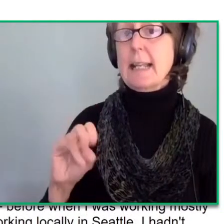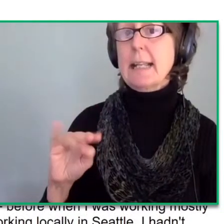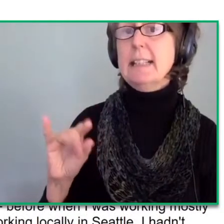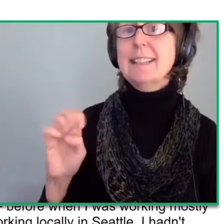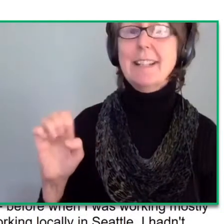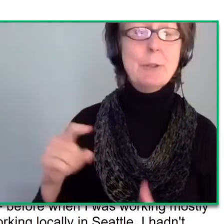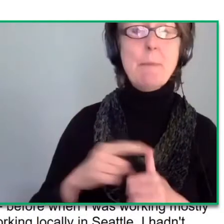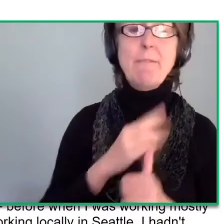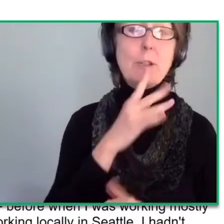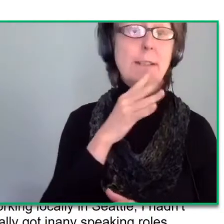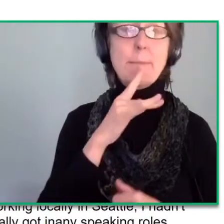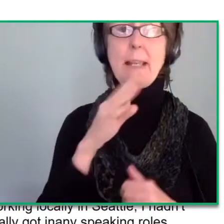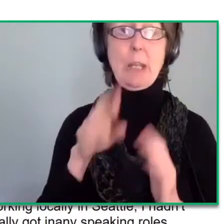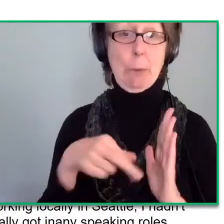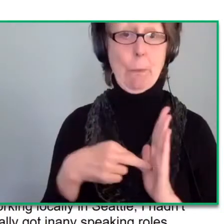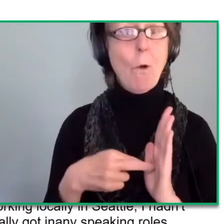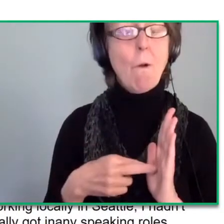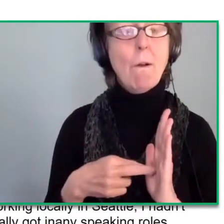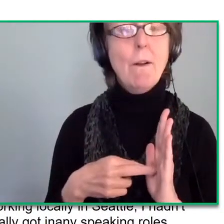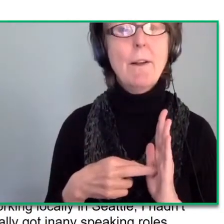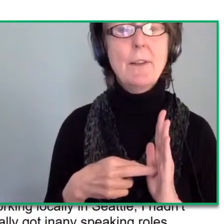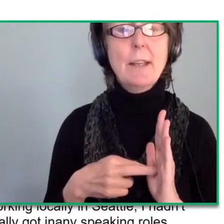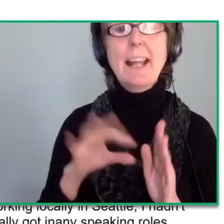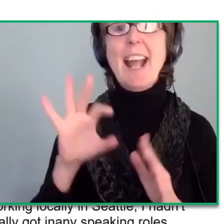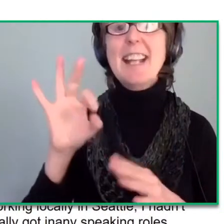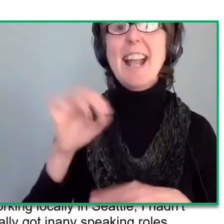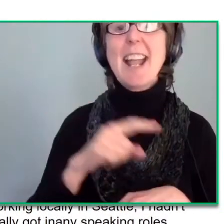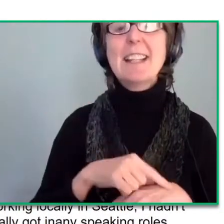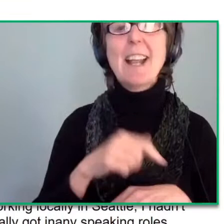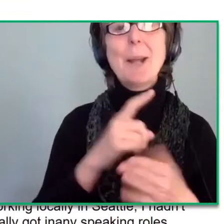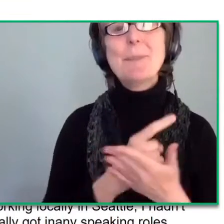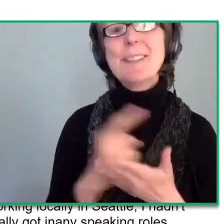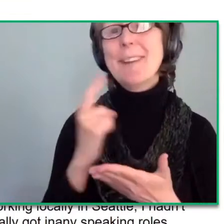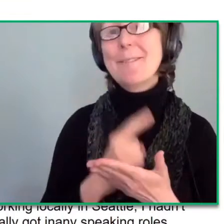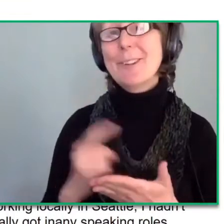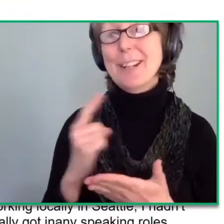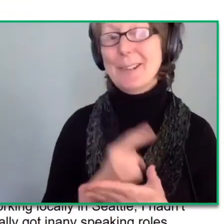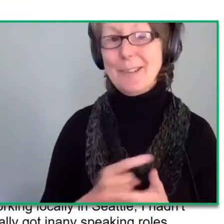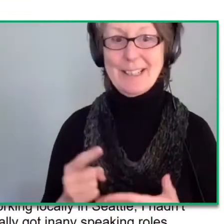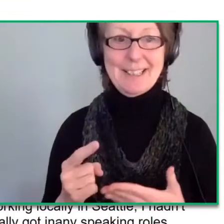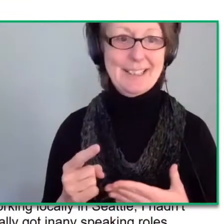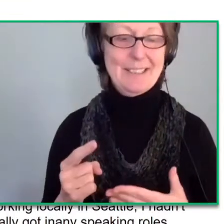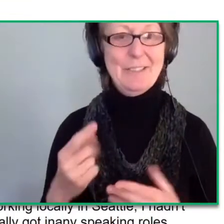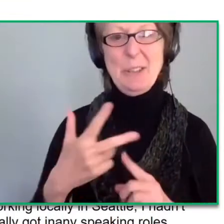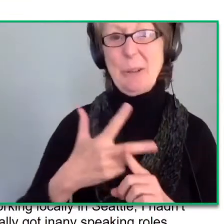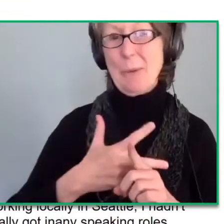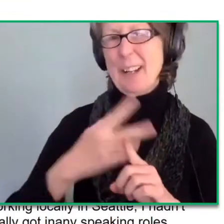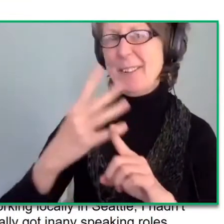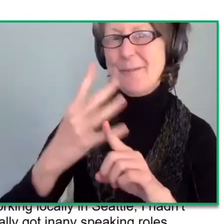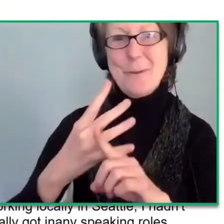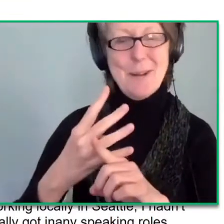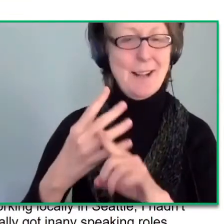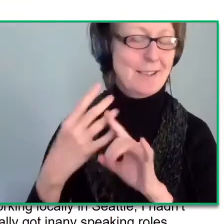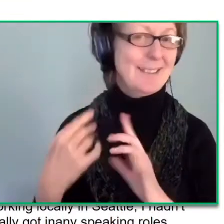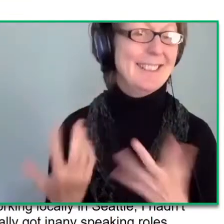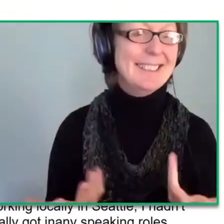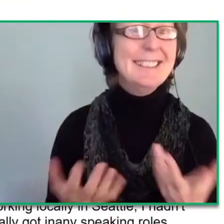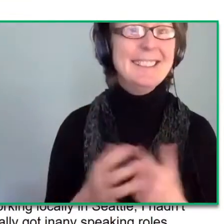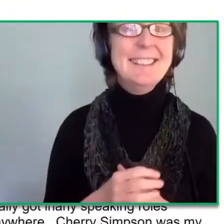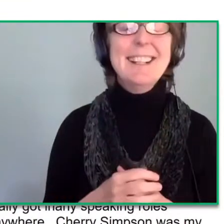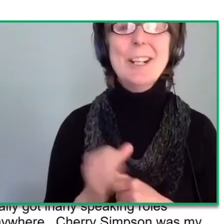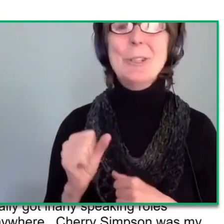role. And we did that 9 times a week for 3-4 months. And